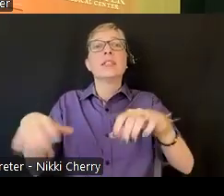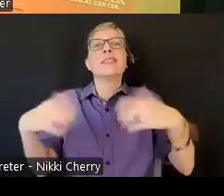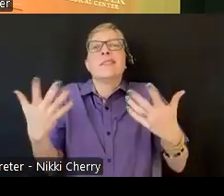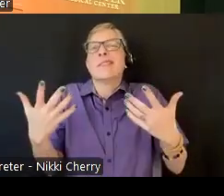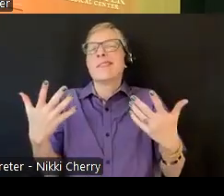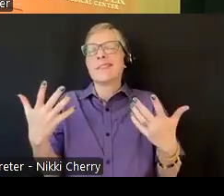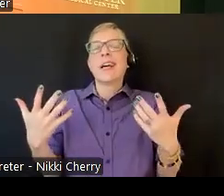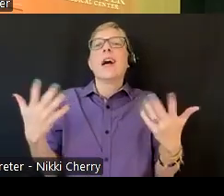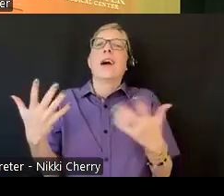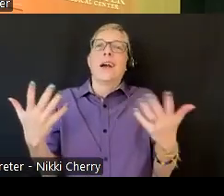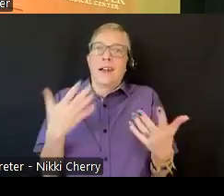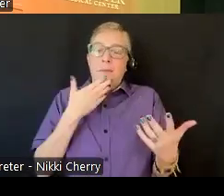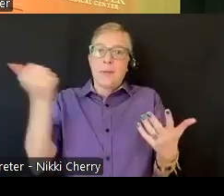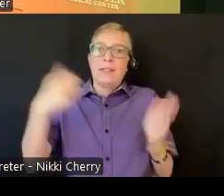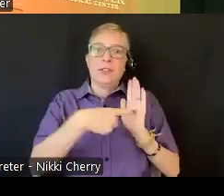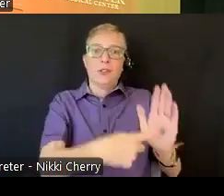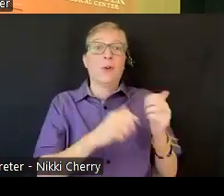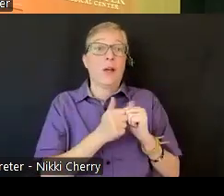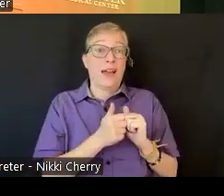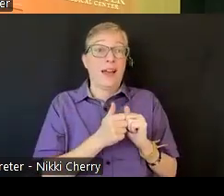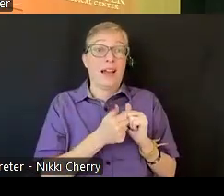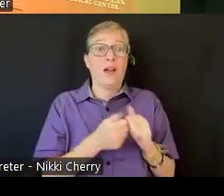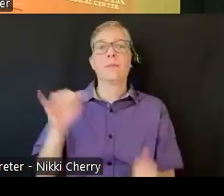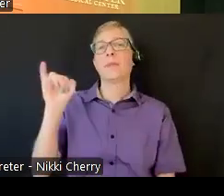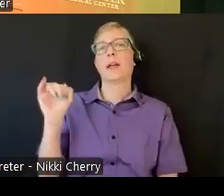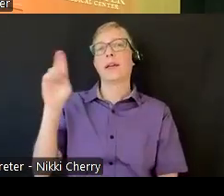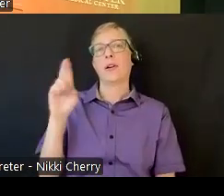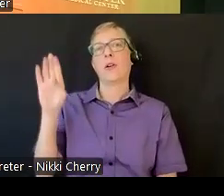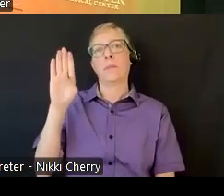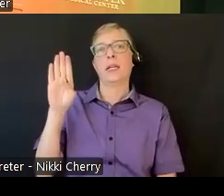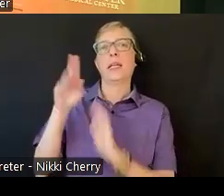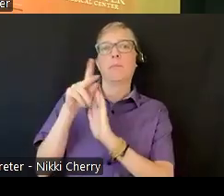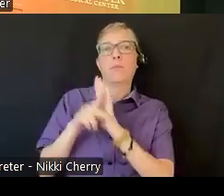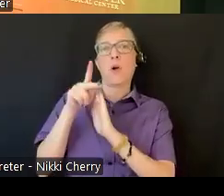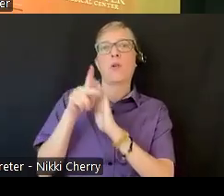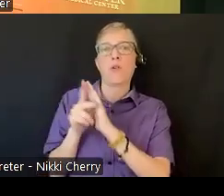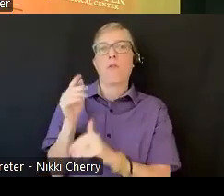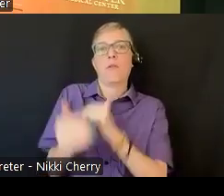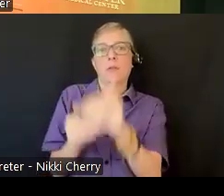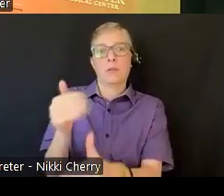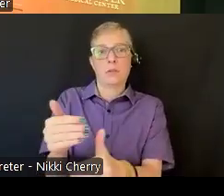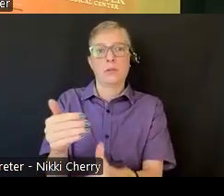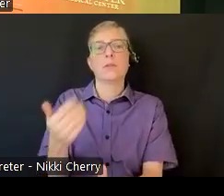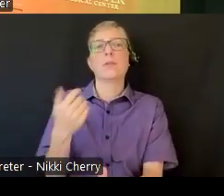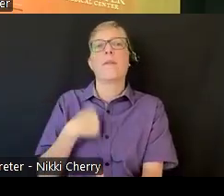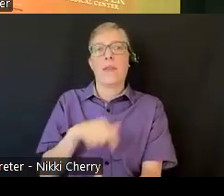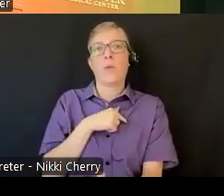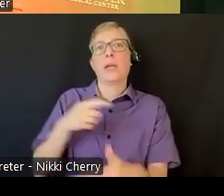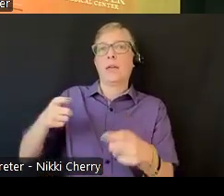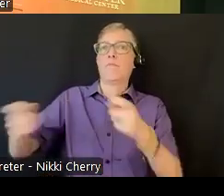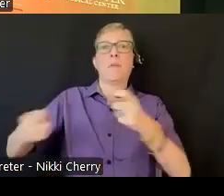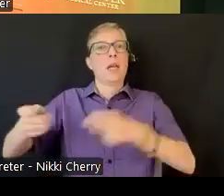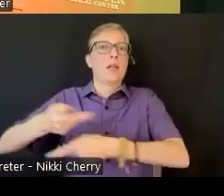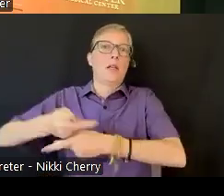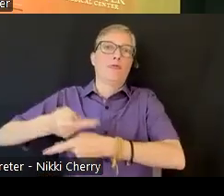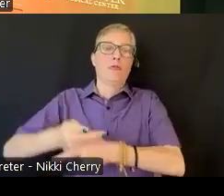many IRB protocols that we are nowadays managing.